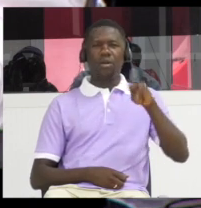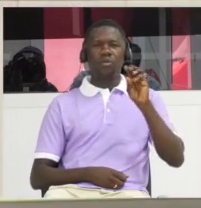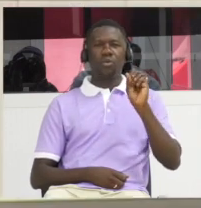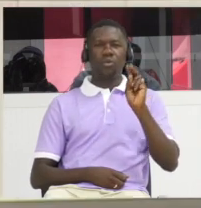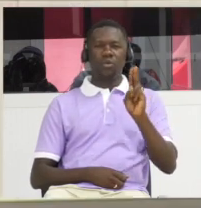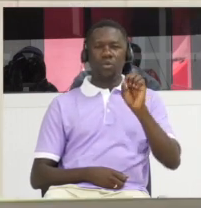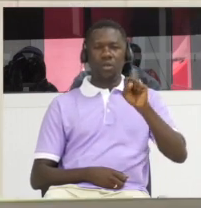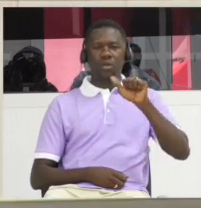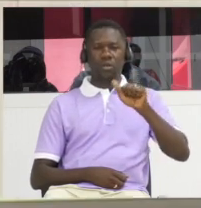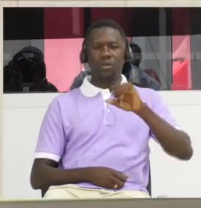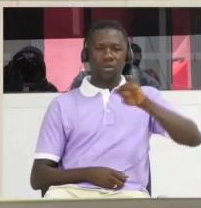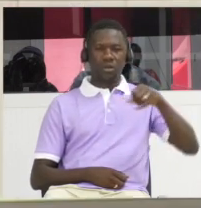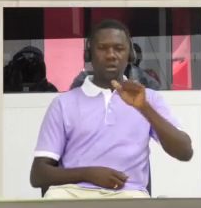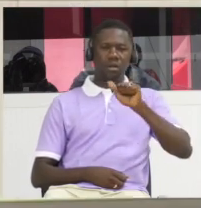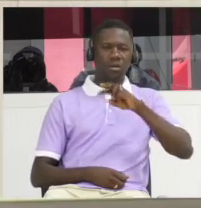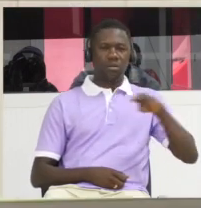time?